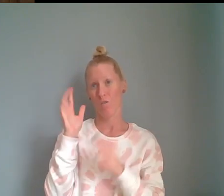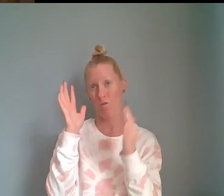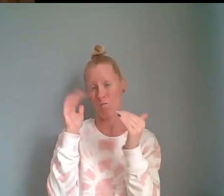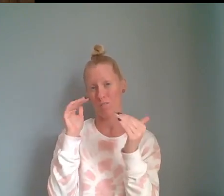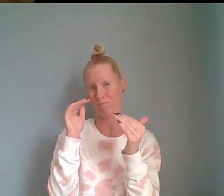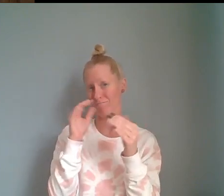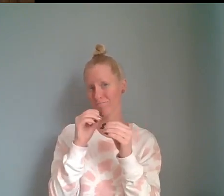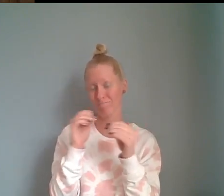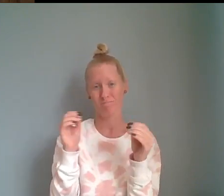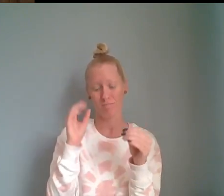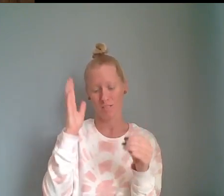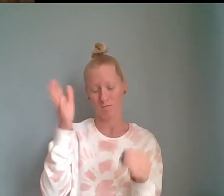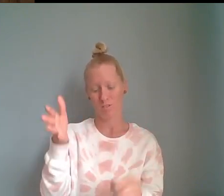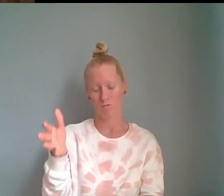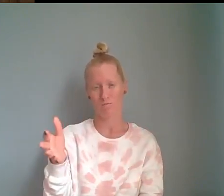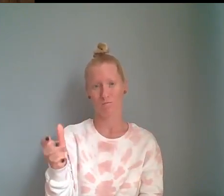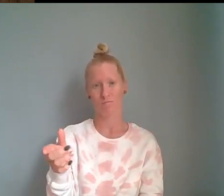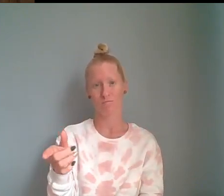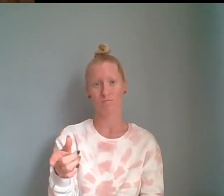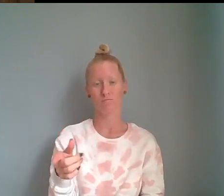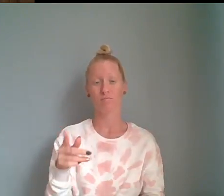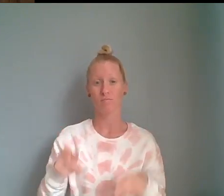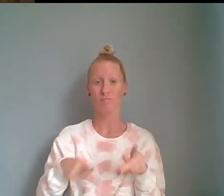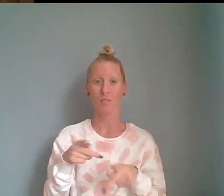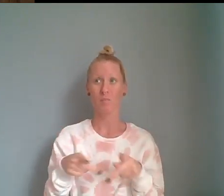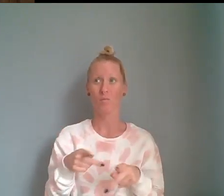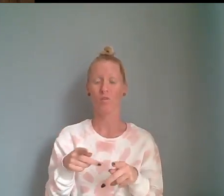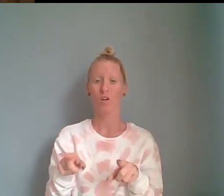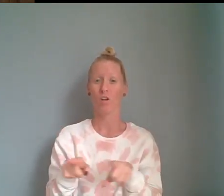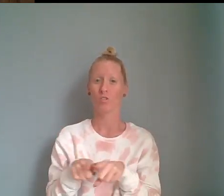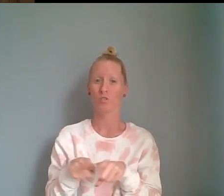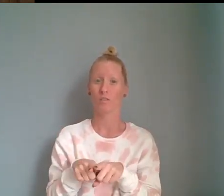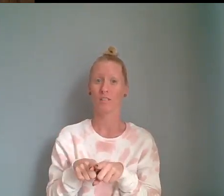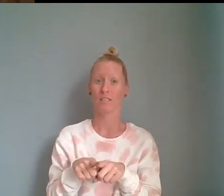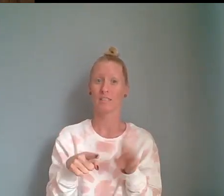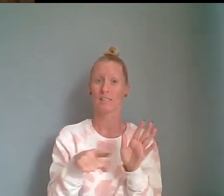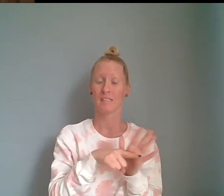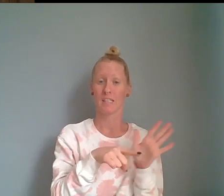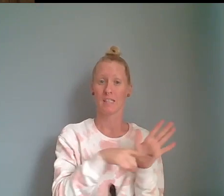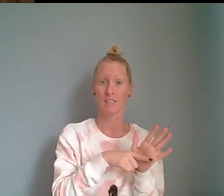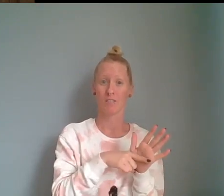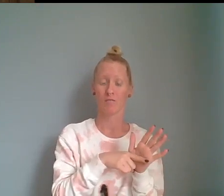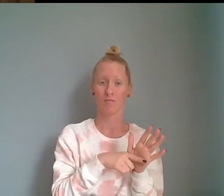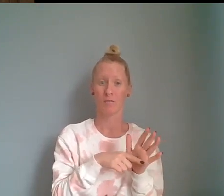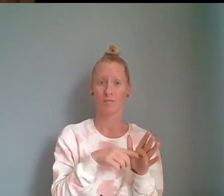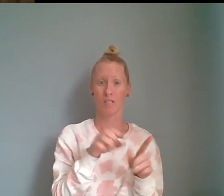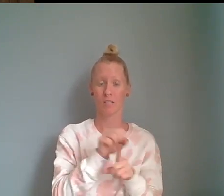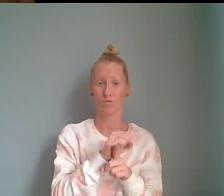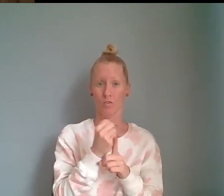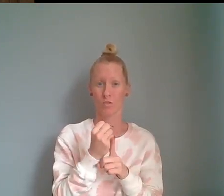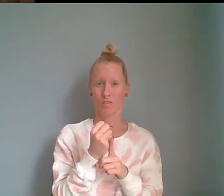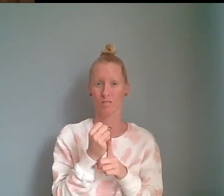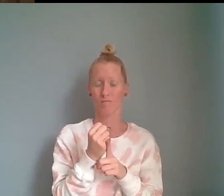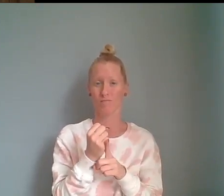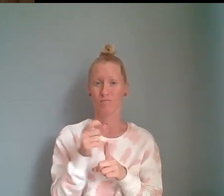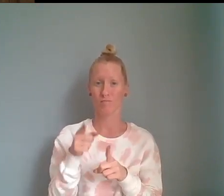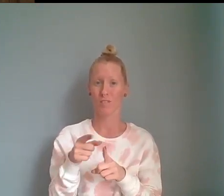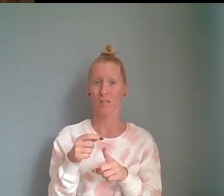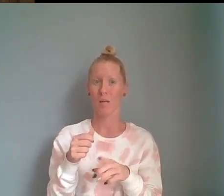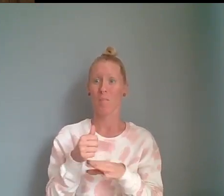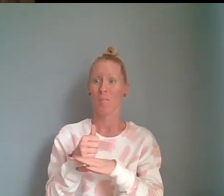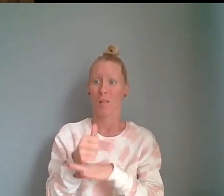who are depressed also make attributions for negative events that are internal, that is, they blame themselves, that are stable, they